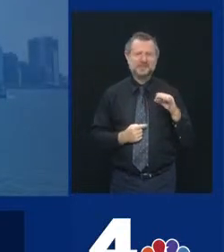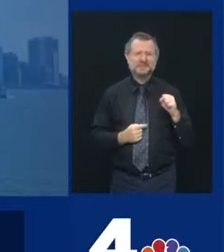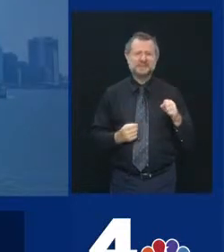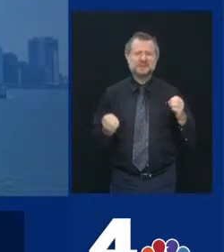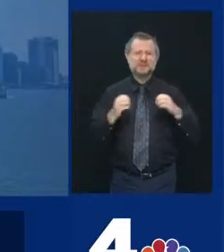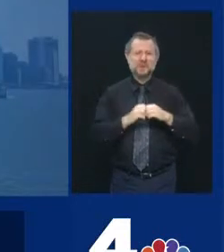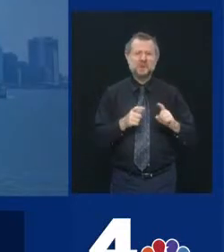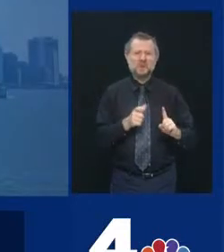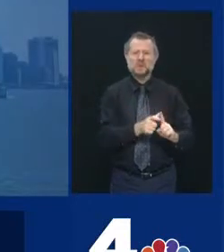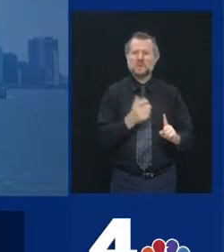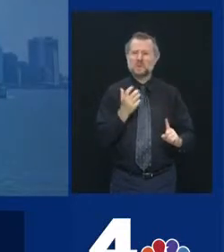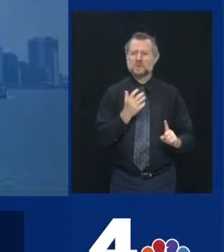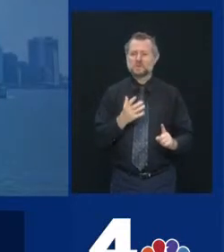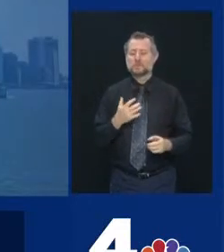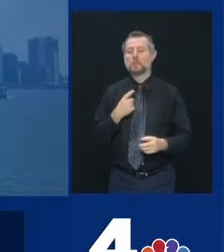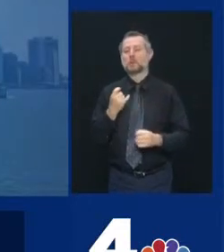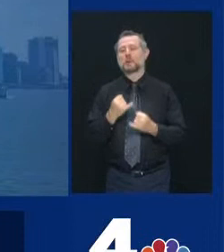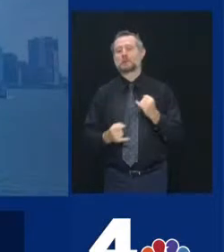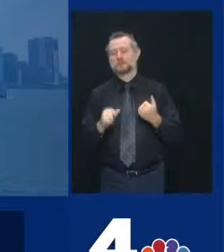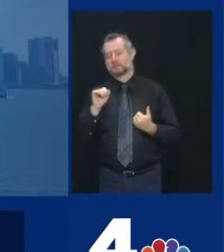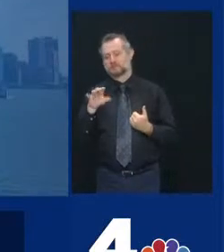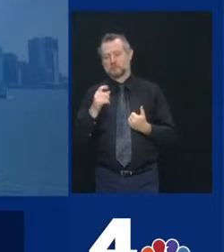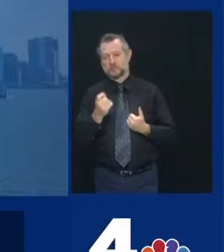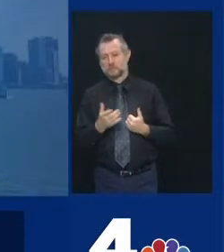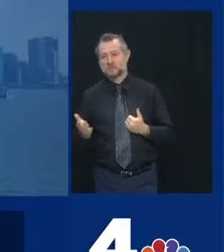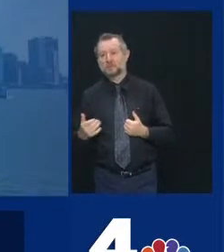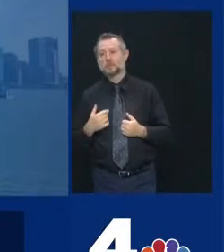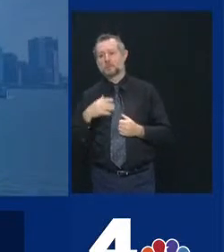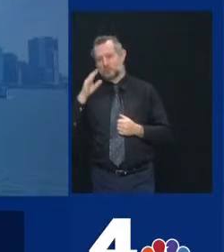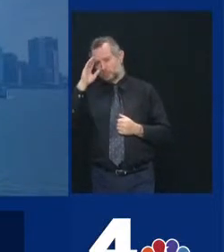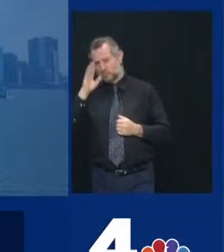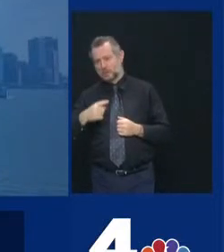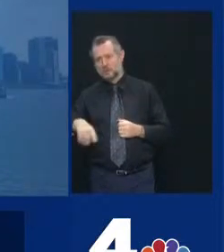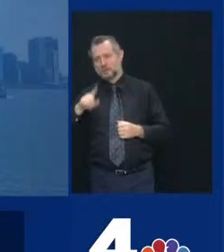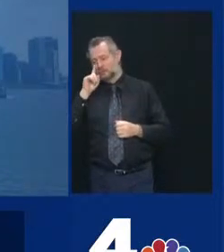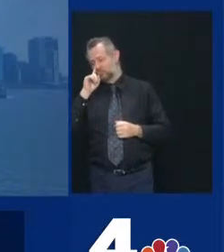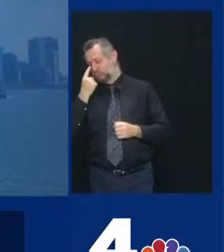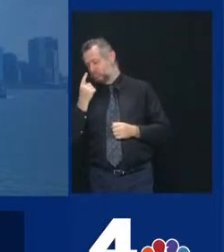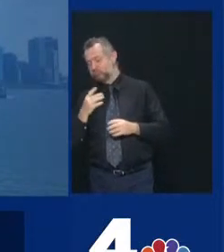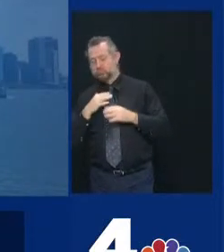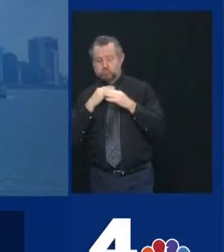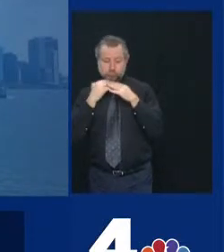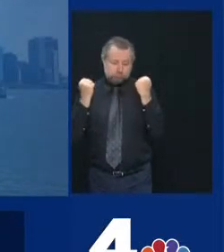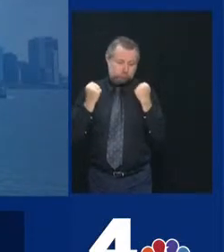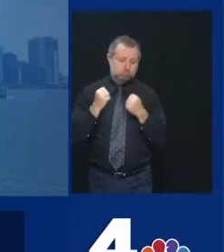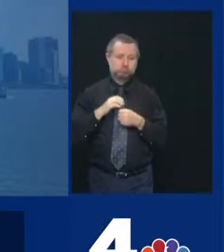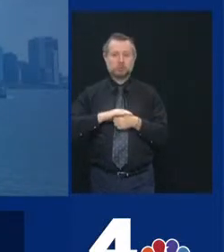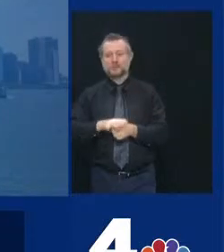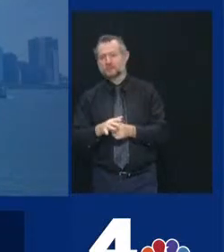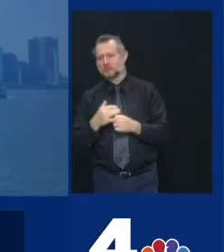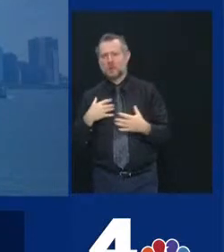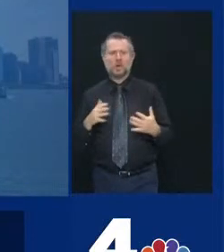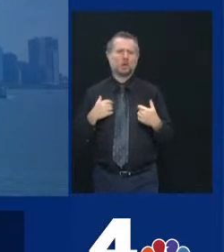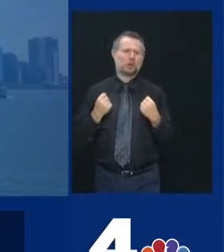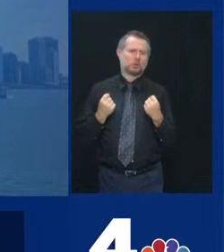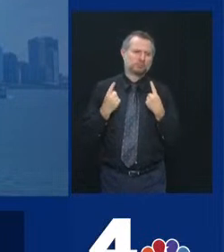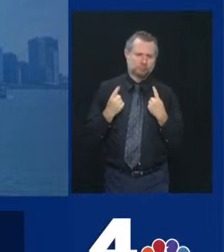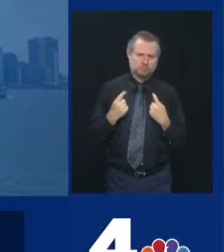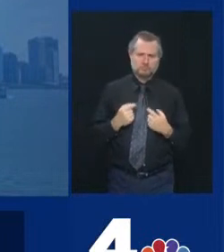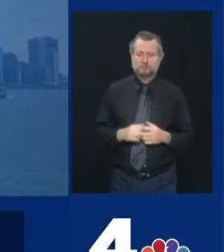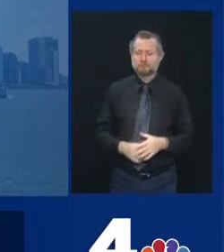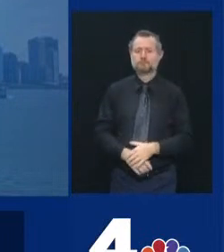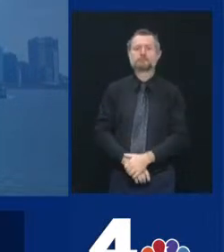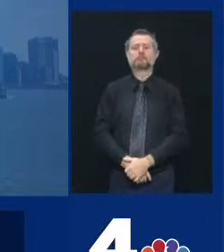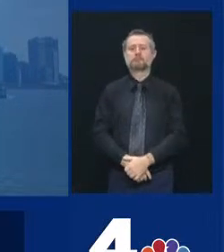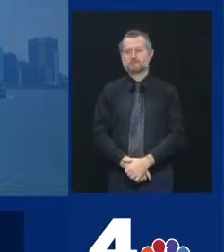Last point is, I know COVID fatigue. I feel COVID fatigue. We all do. But we